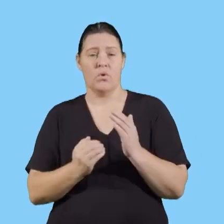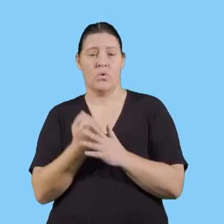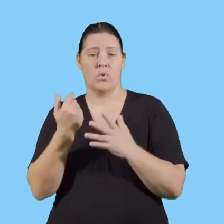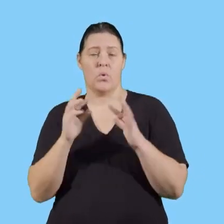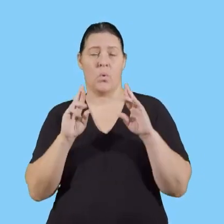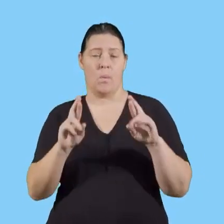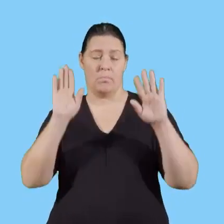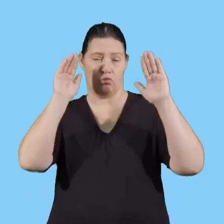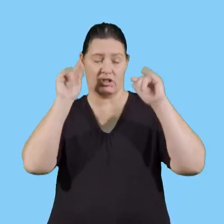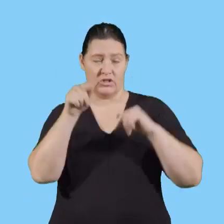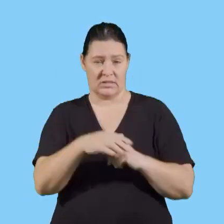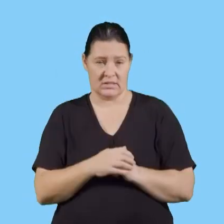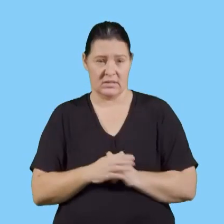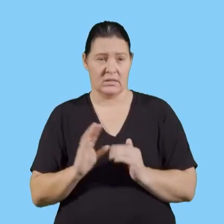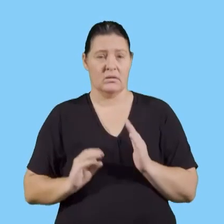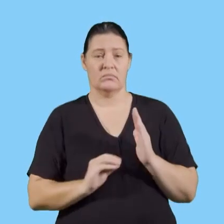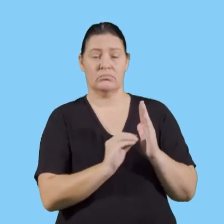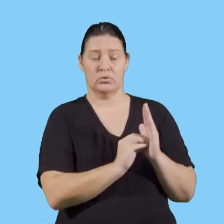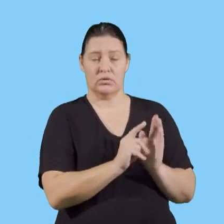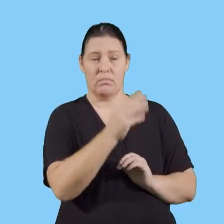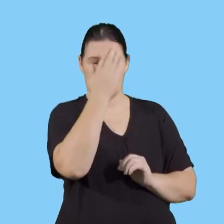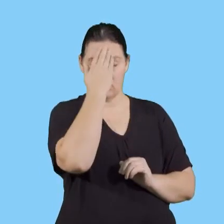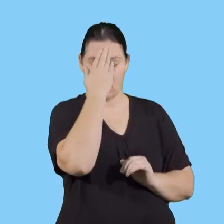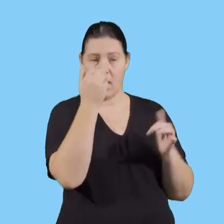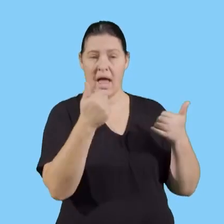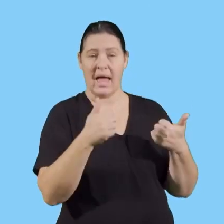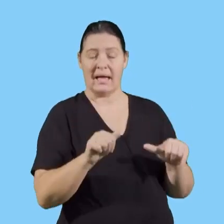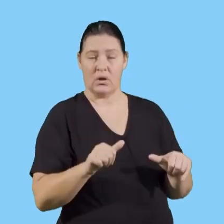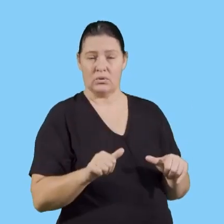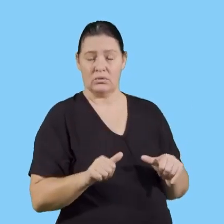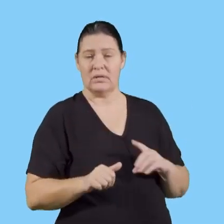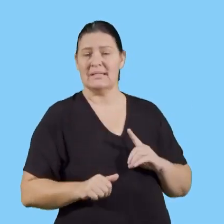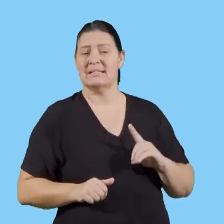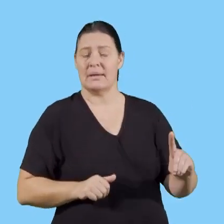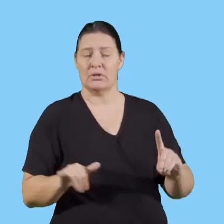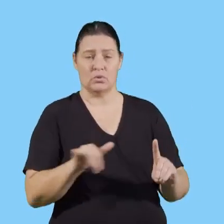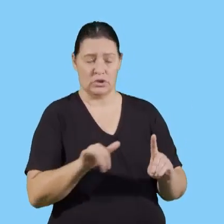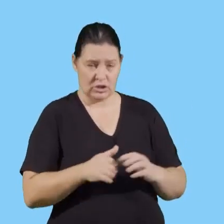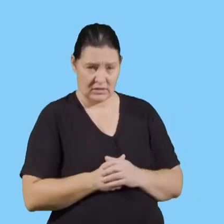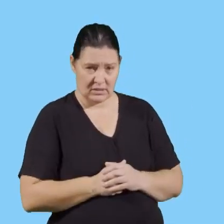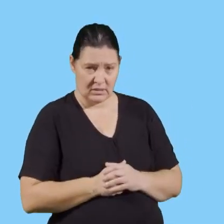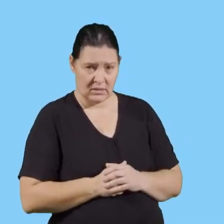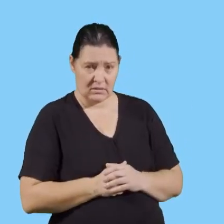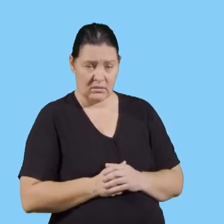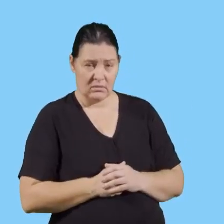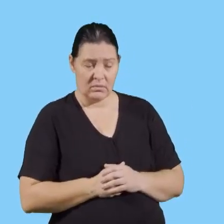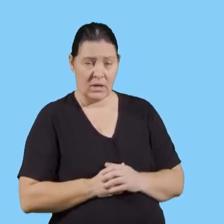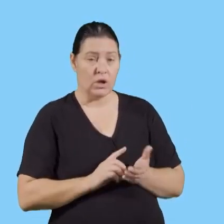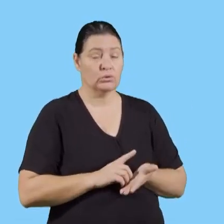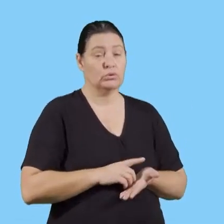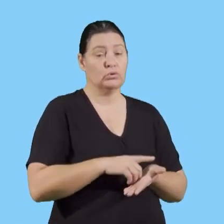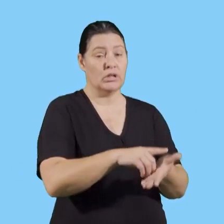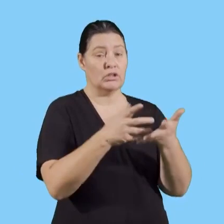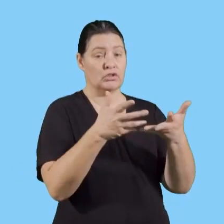Crash. We'll come here. We need to know the account to debit. Once we have made